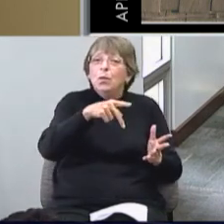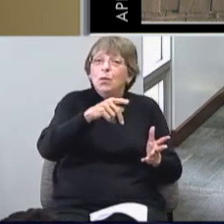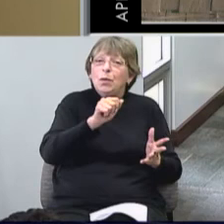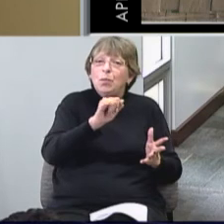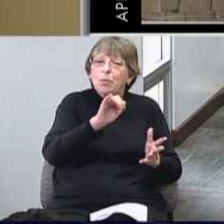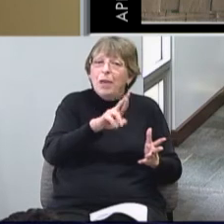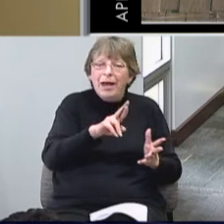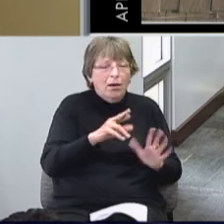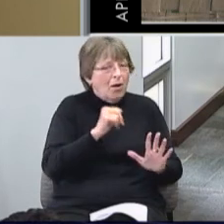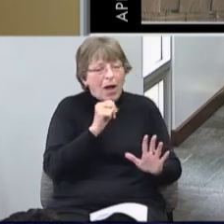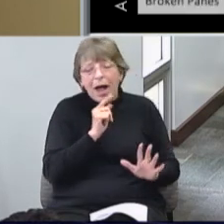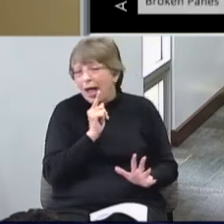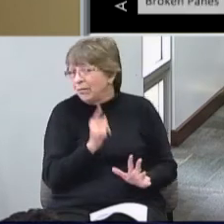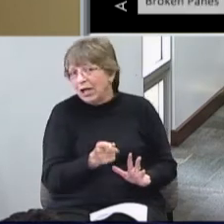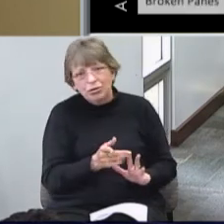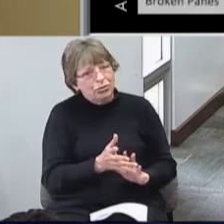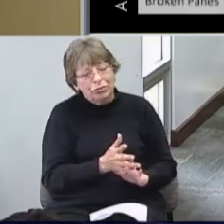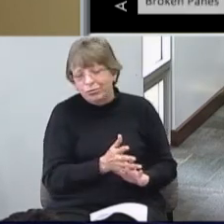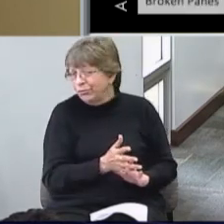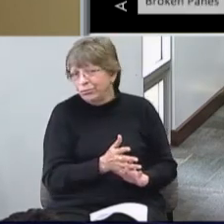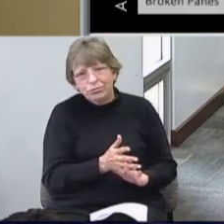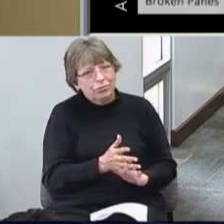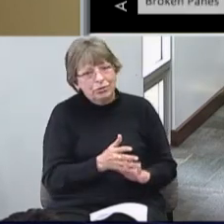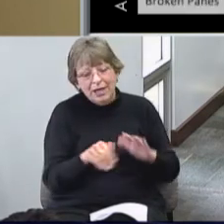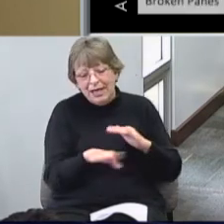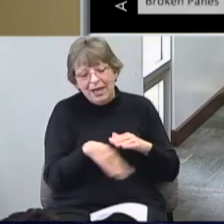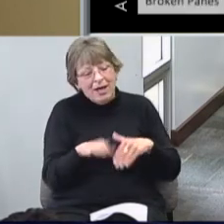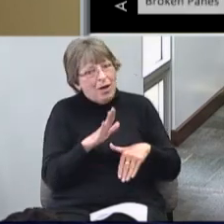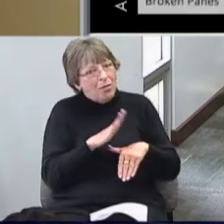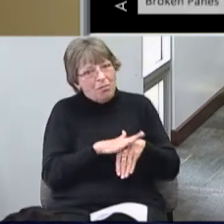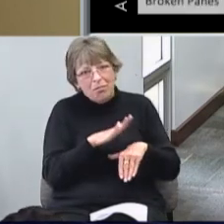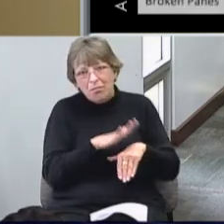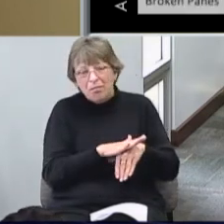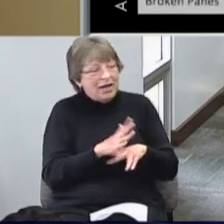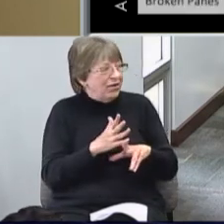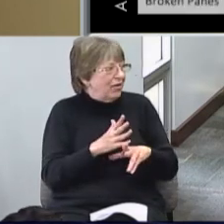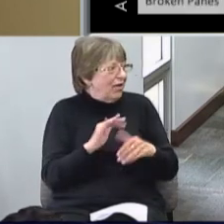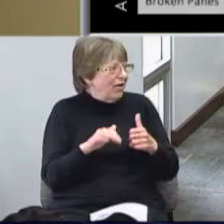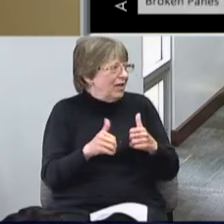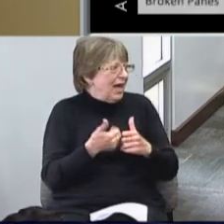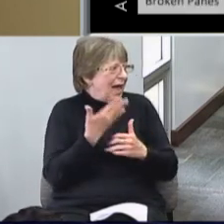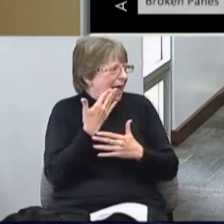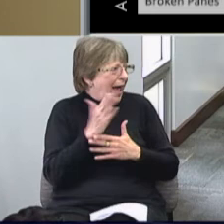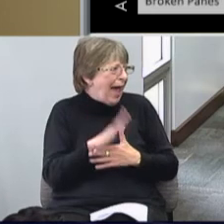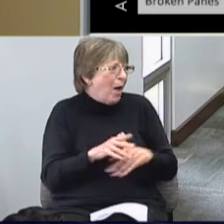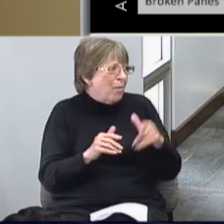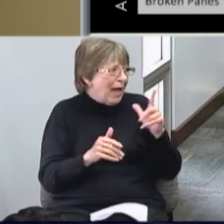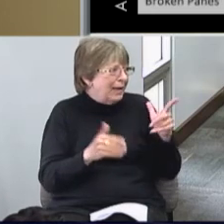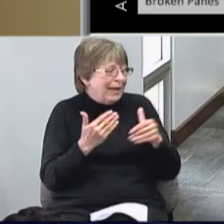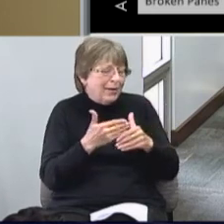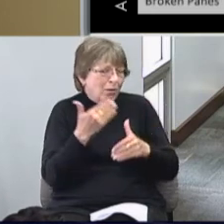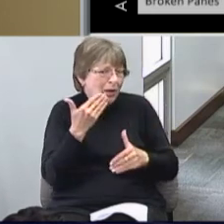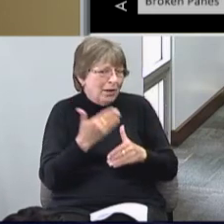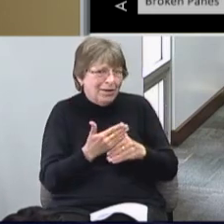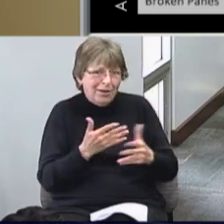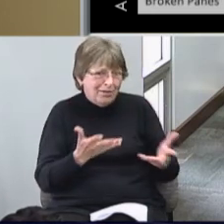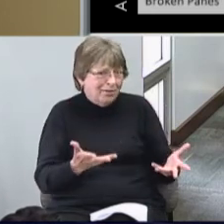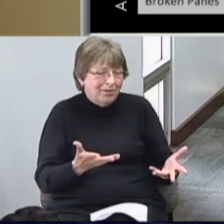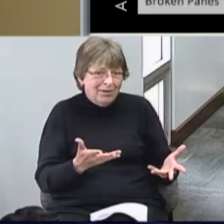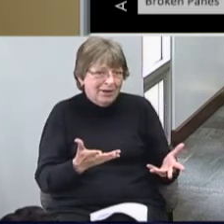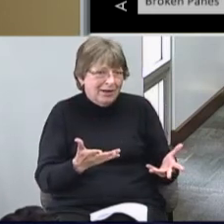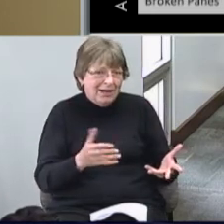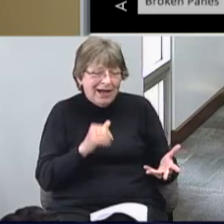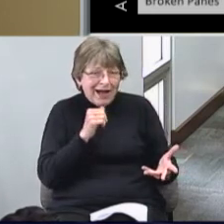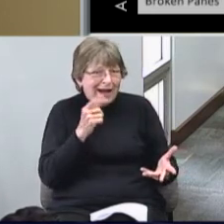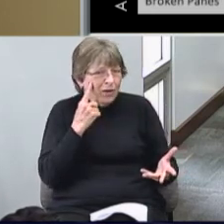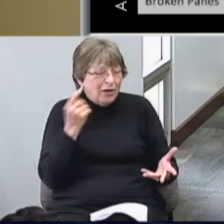I'm not sure, based upon the condition of these windows, if they could have all been repaired. I think some of them probably